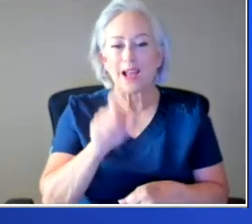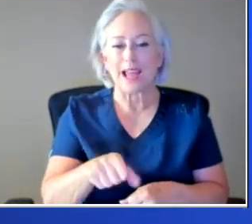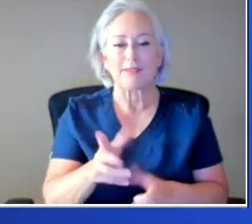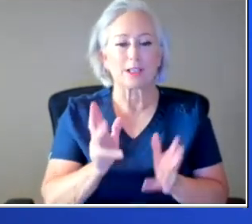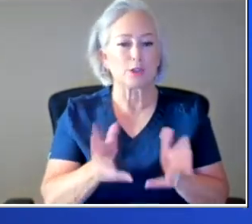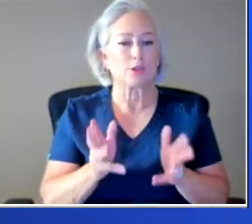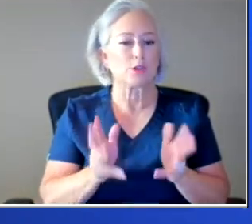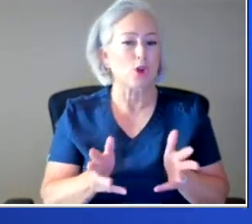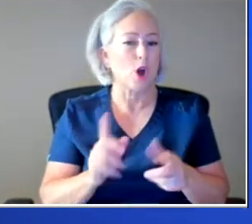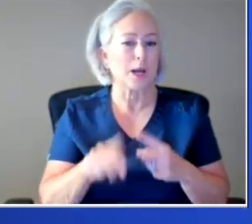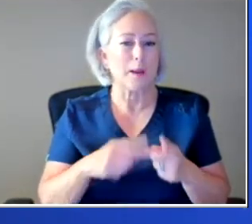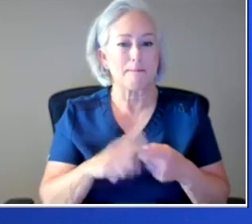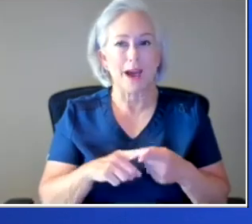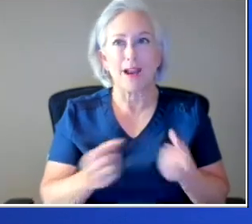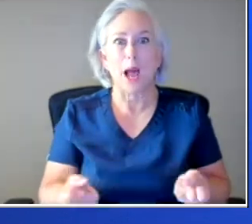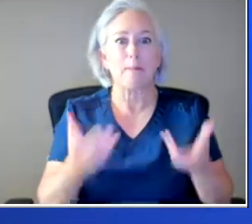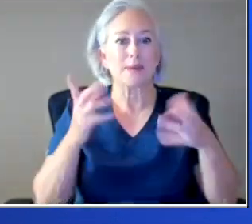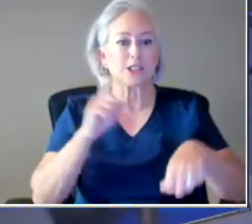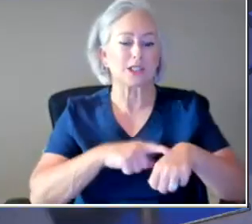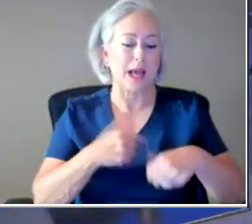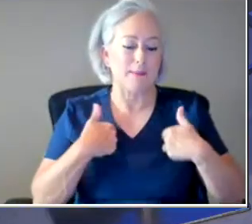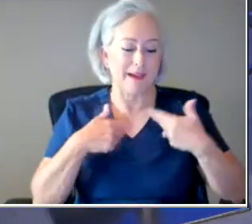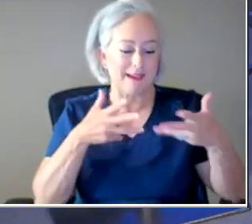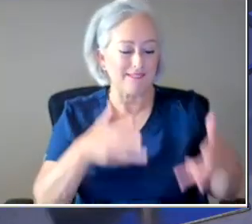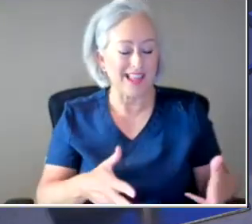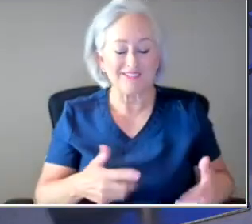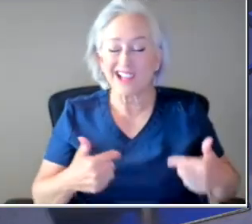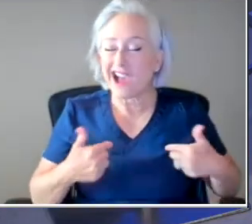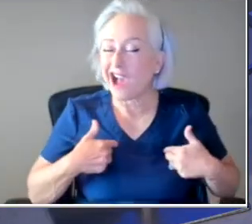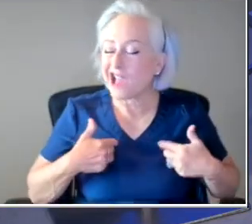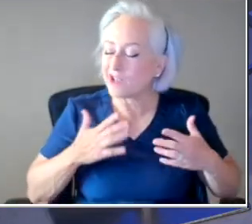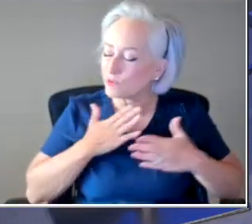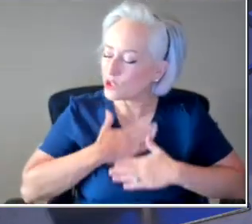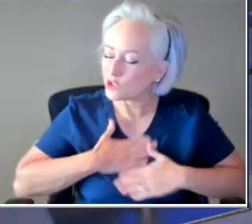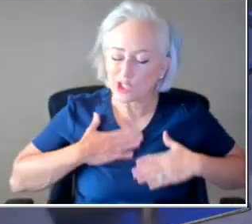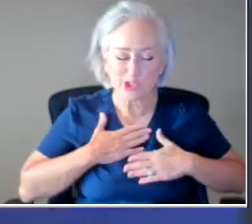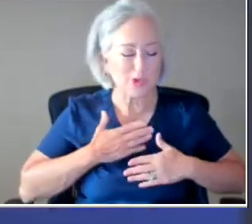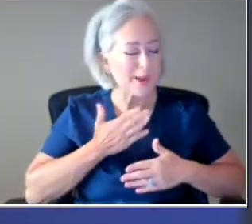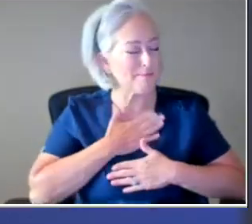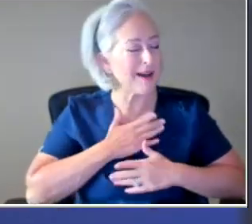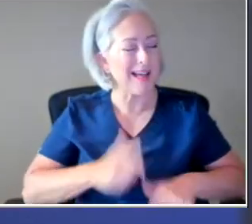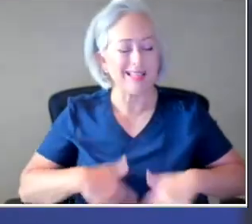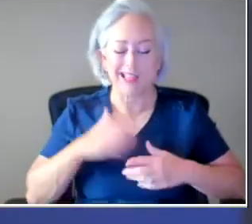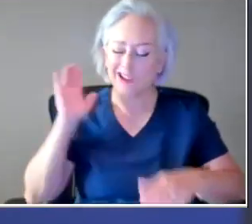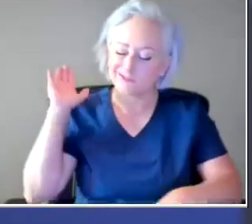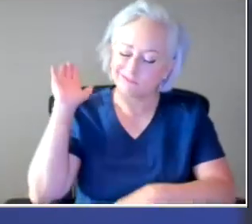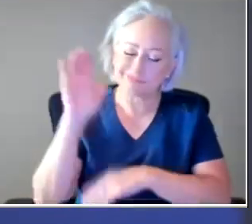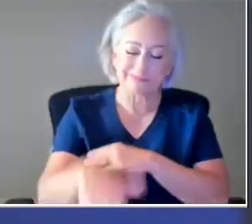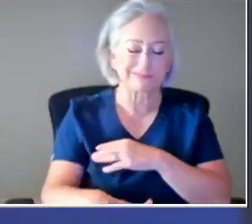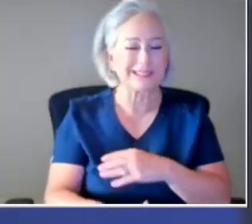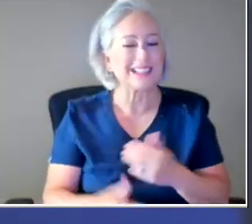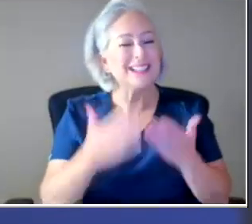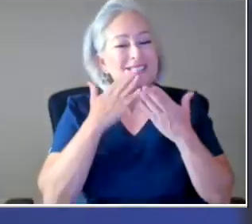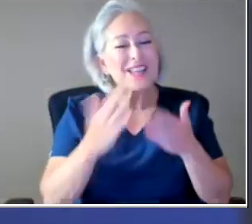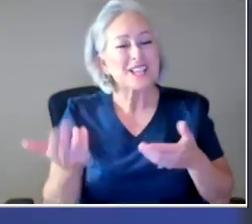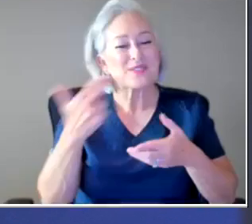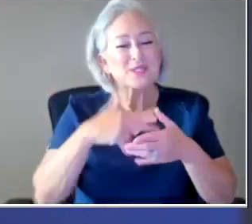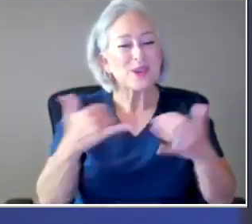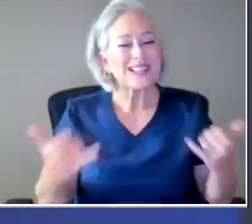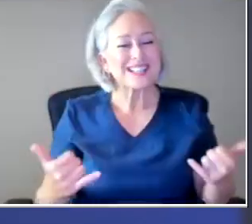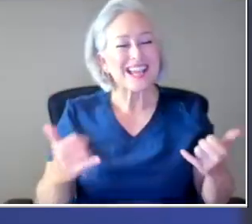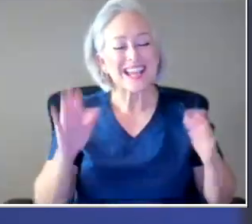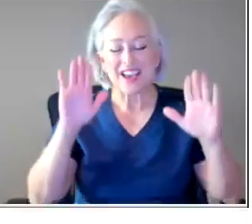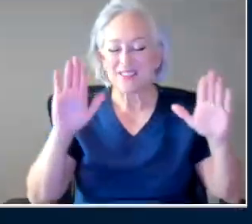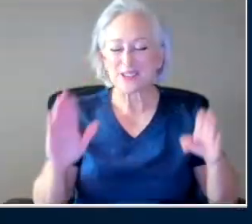I'm out living my life. Yeah, you do it. Yeah. Thank you so much. Yeah. Good to see you. And thanks to all of our guests. Thanks to our viewers for being with us. Have a great weekend. We'll see you back here